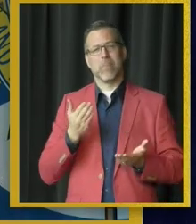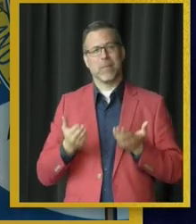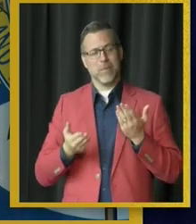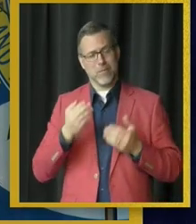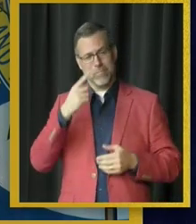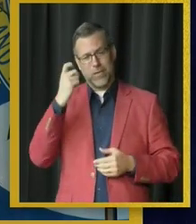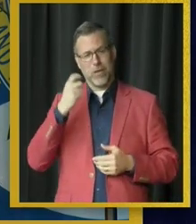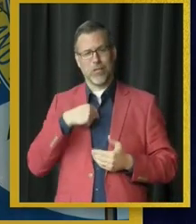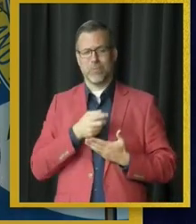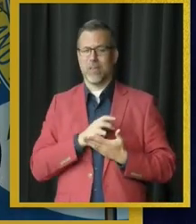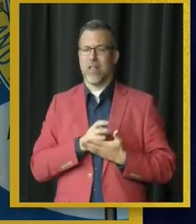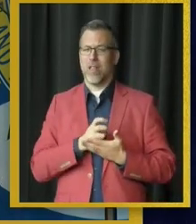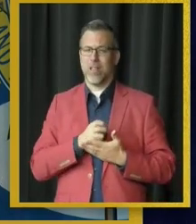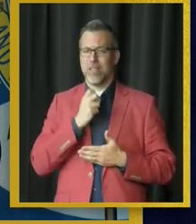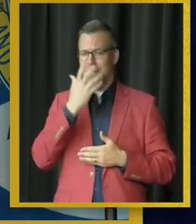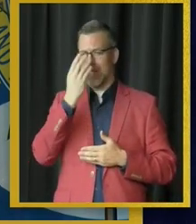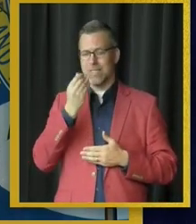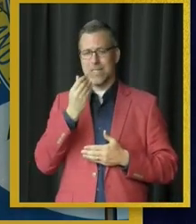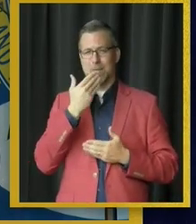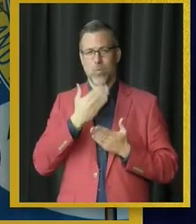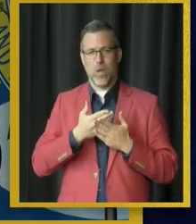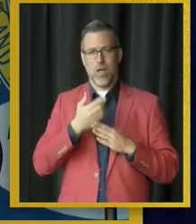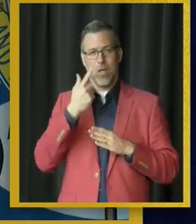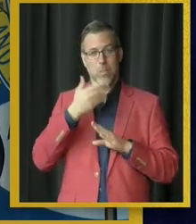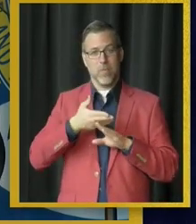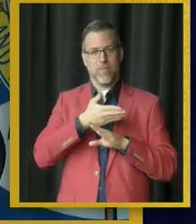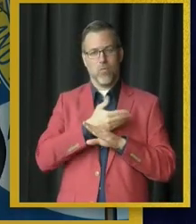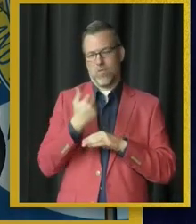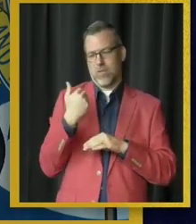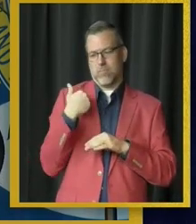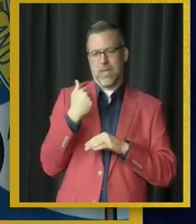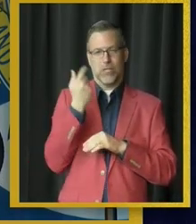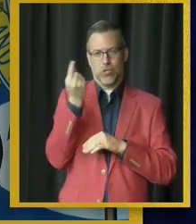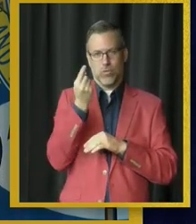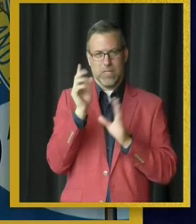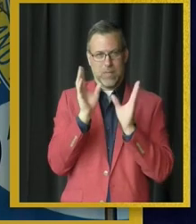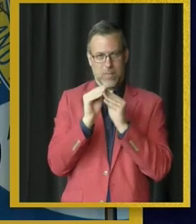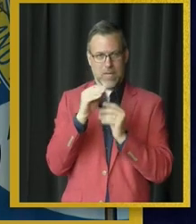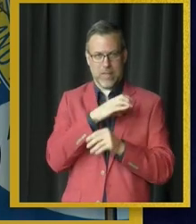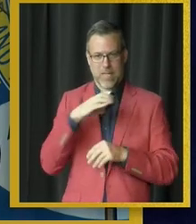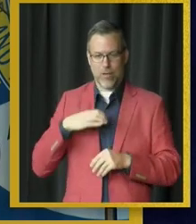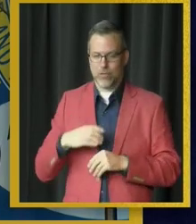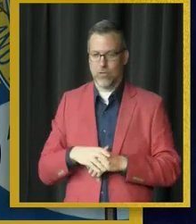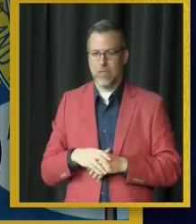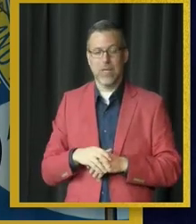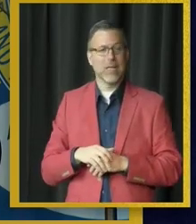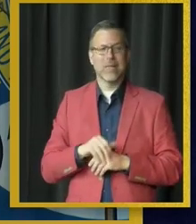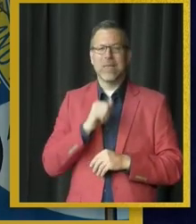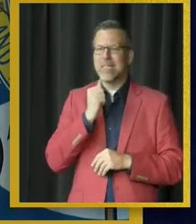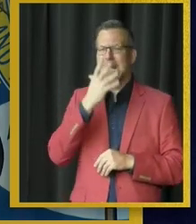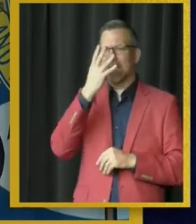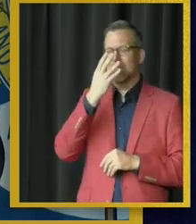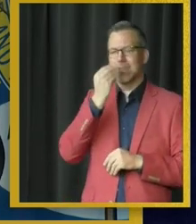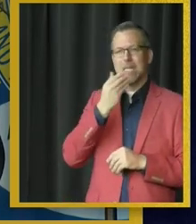well before this past Tuesday's special meeting of the council, and didn't sleep well after it.